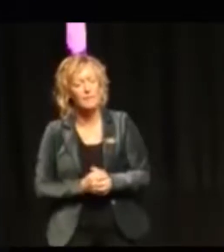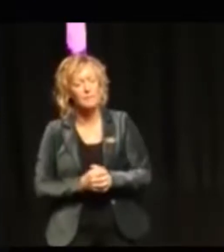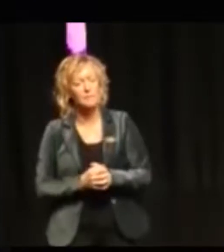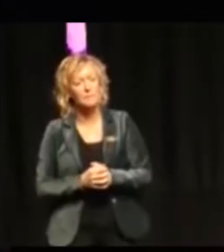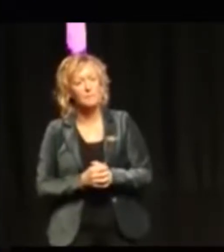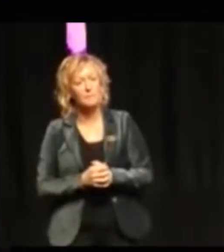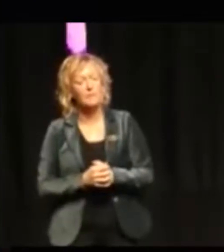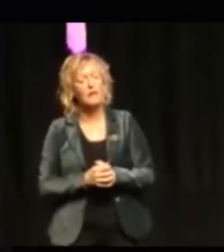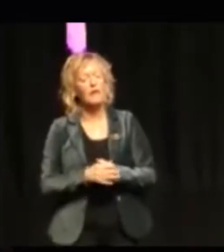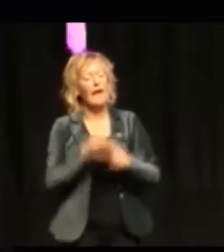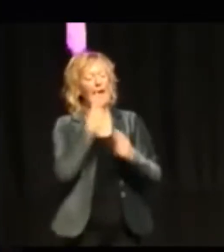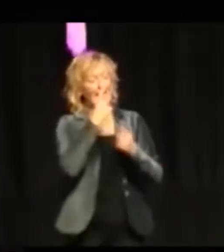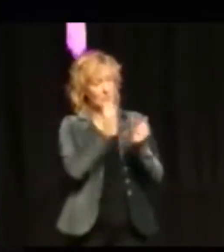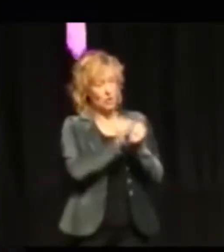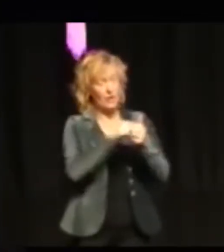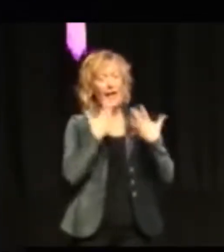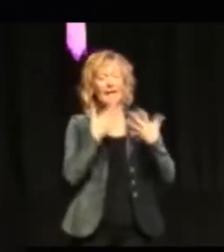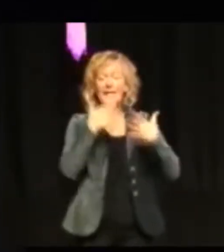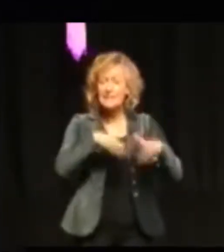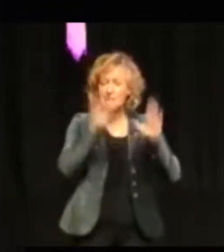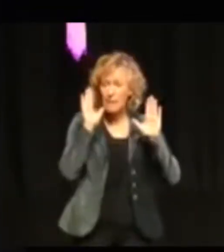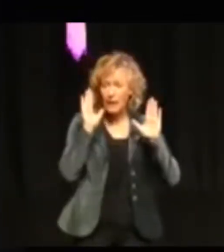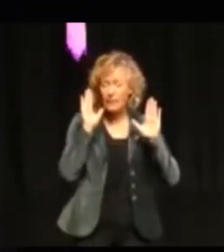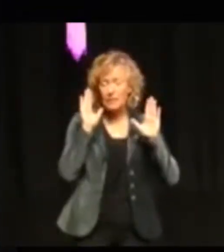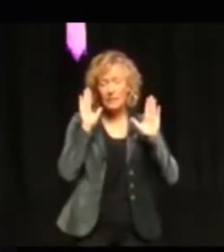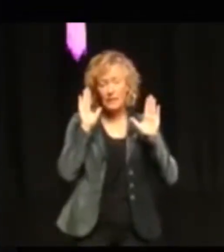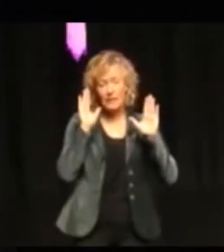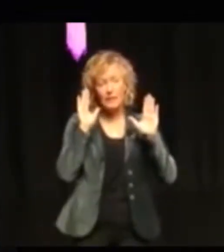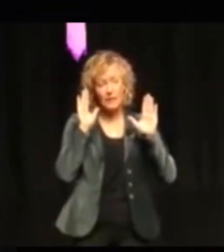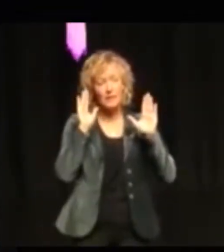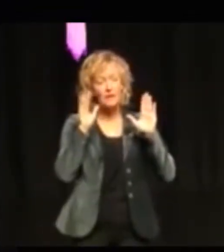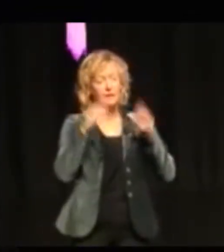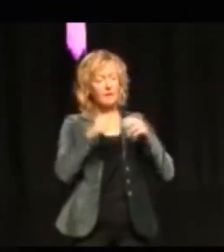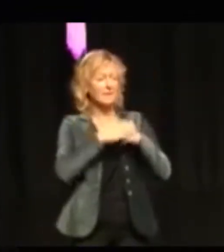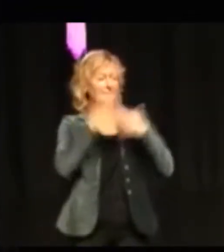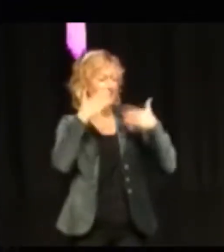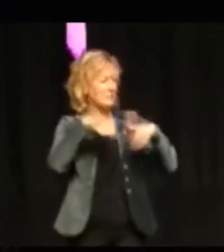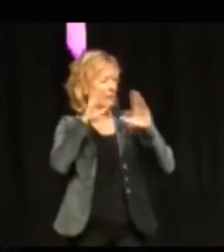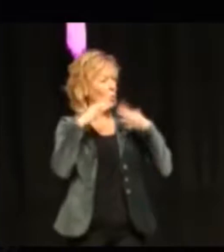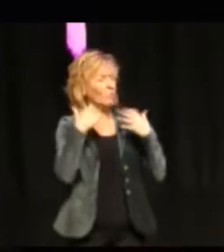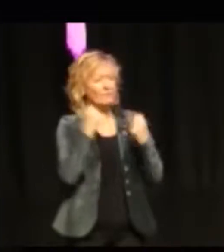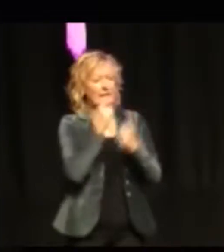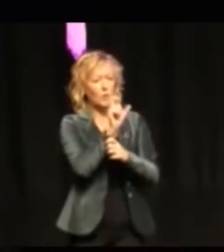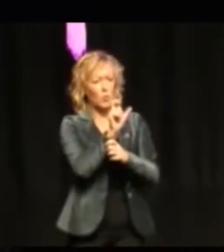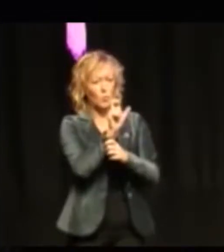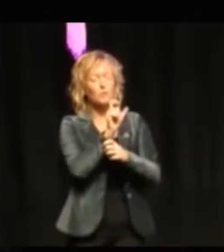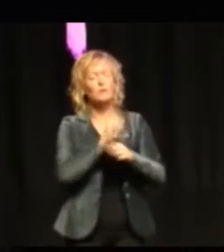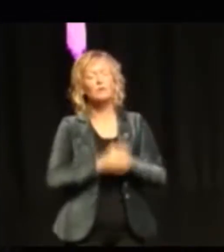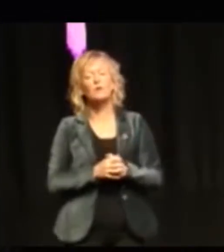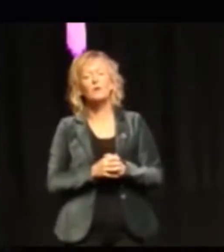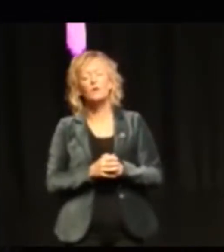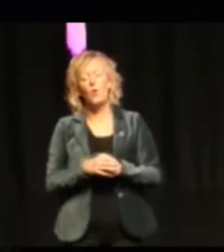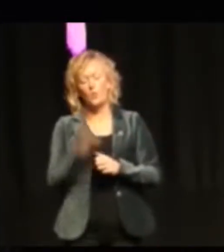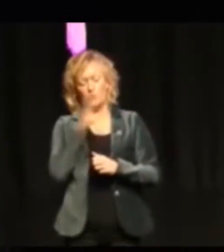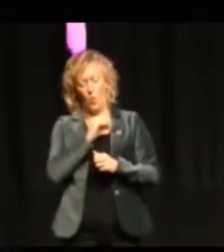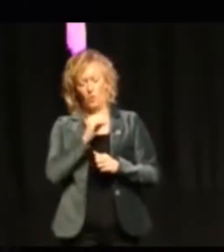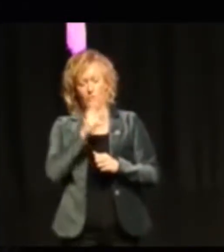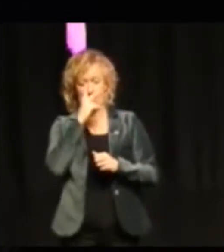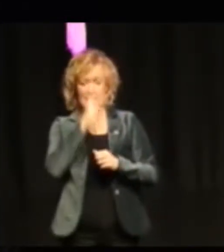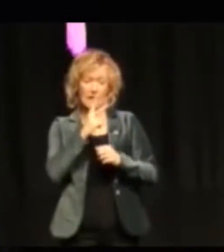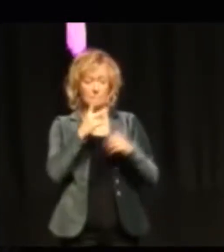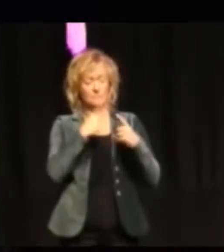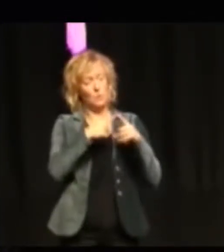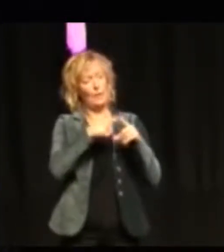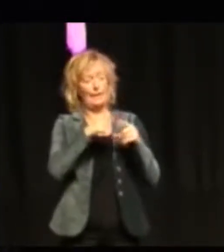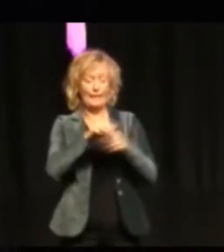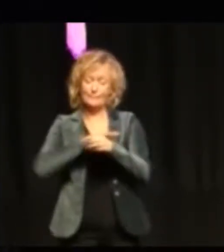duty to respect, just a word that was sort of brought into the mix. And it says, look, when we're looking at any